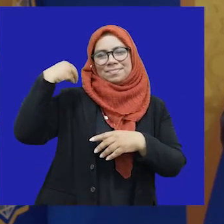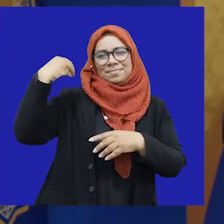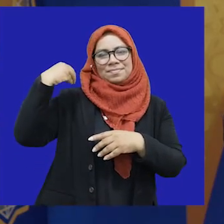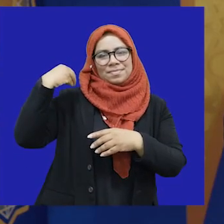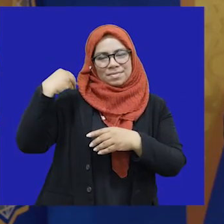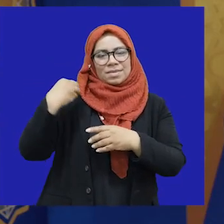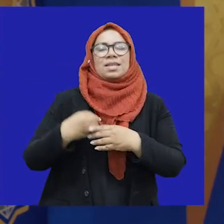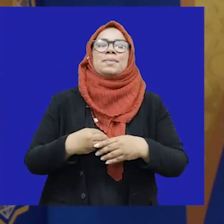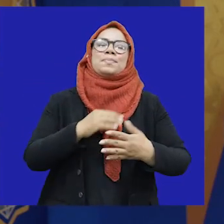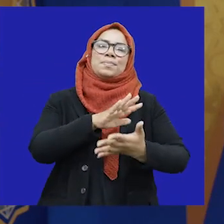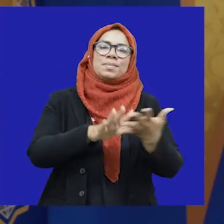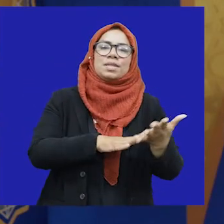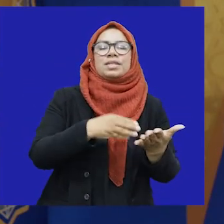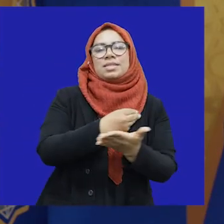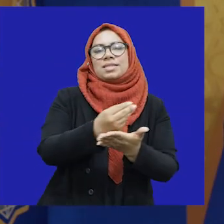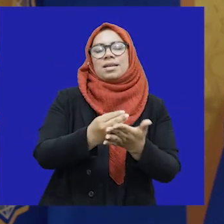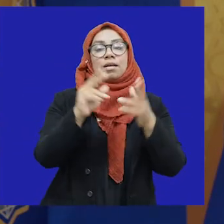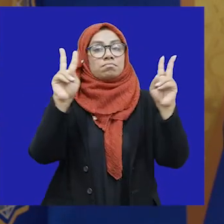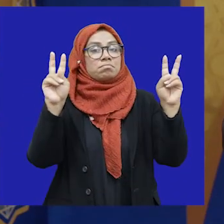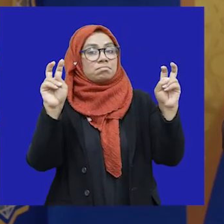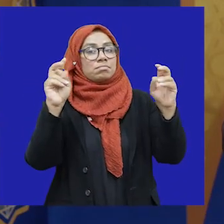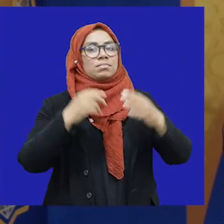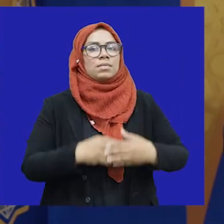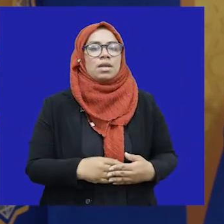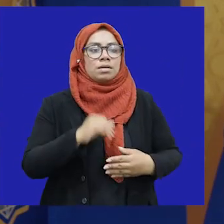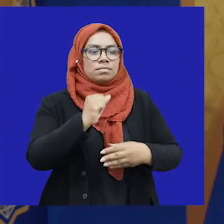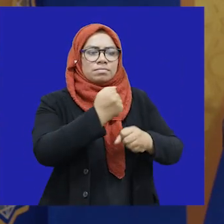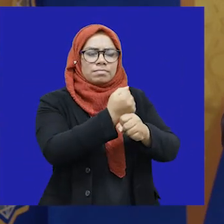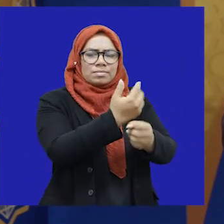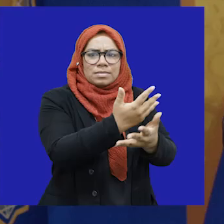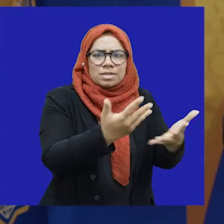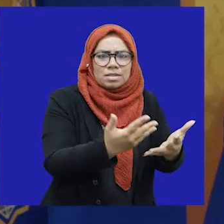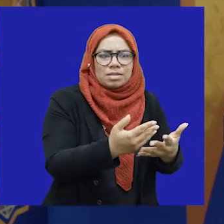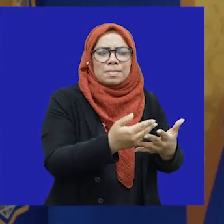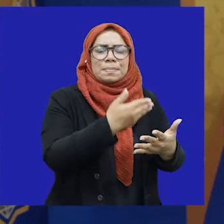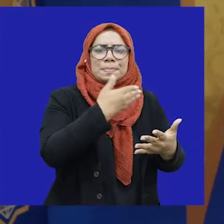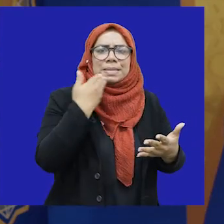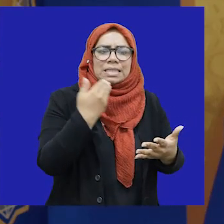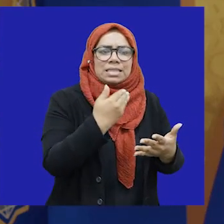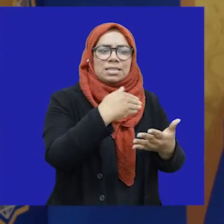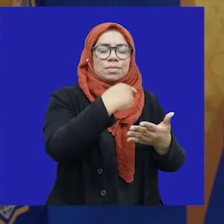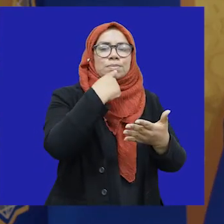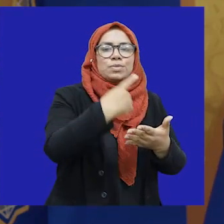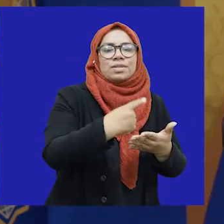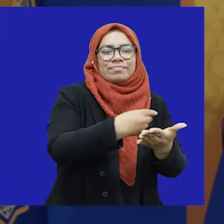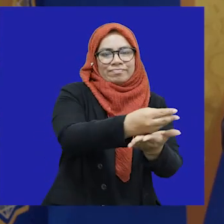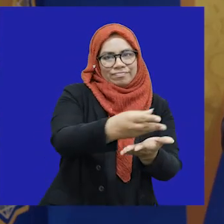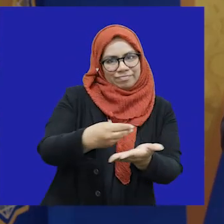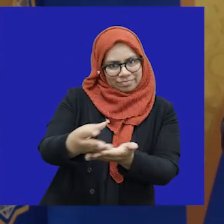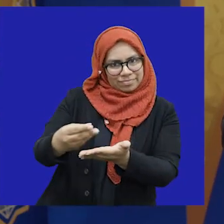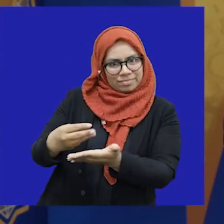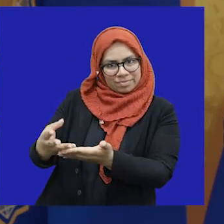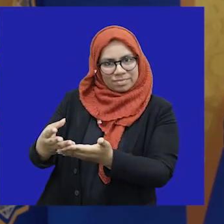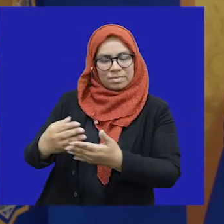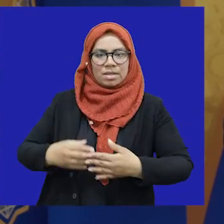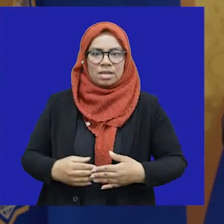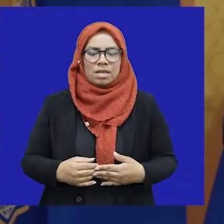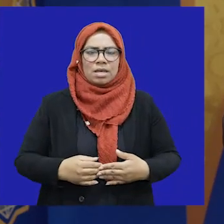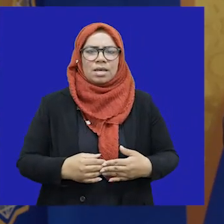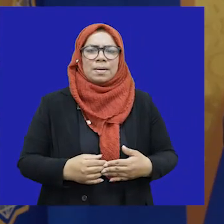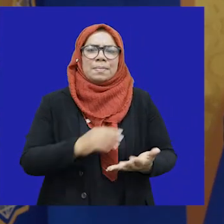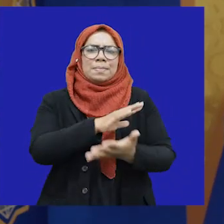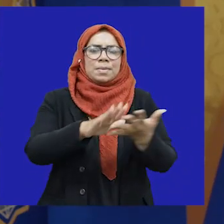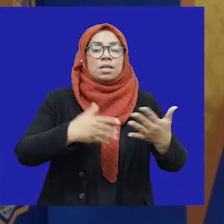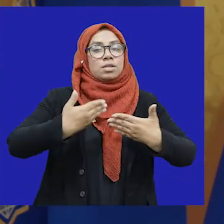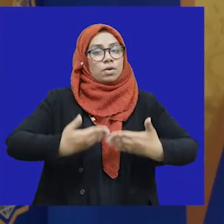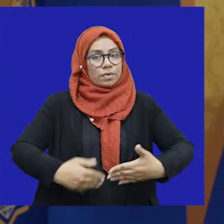Let us first talk briefly about zakat al-mal. Zakat al-mal is the zakat on wealth. It